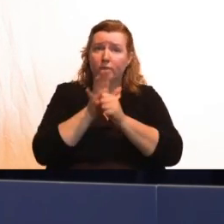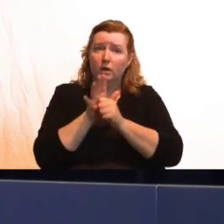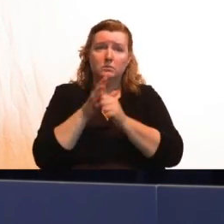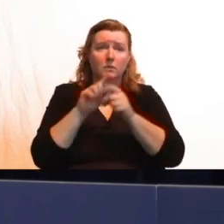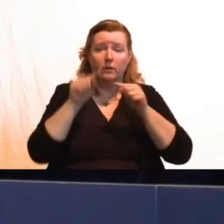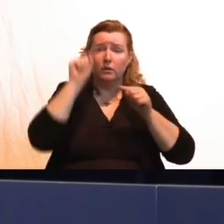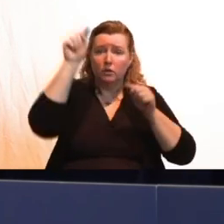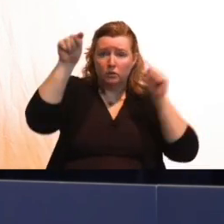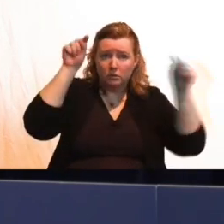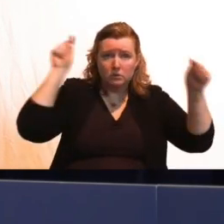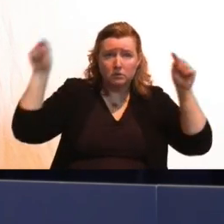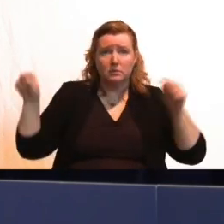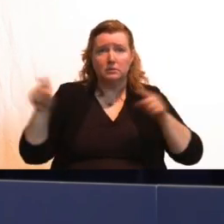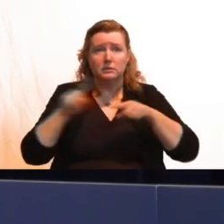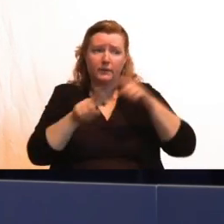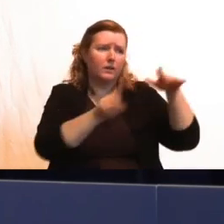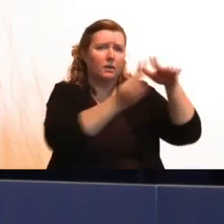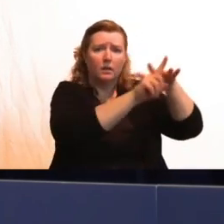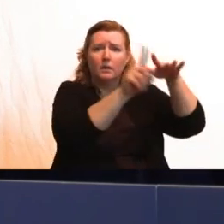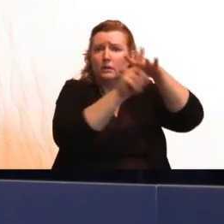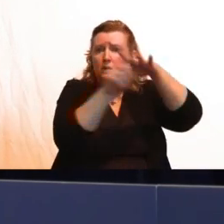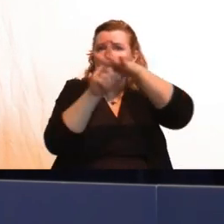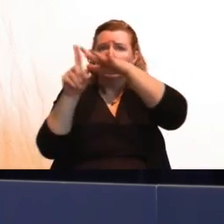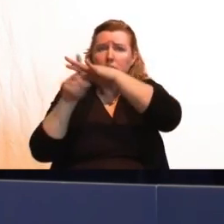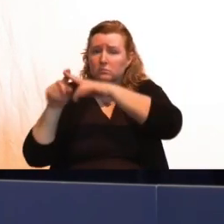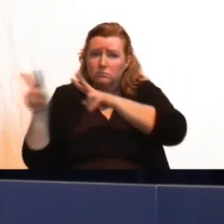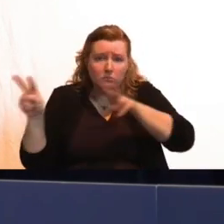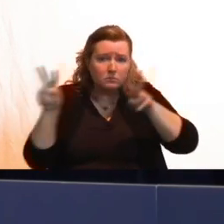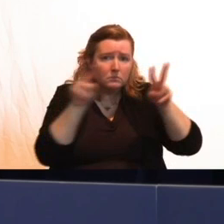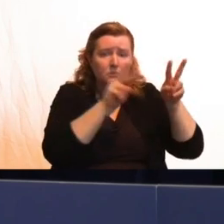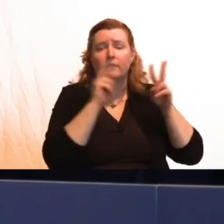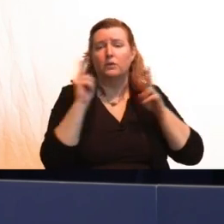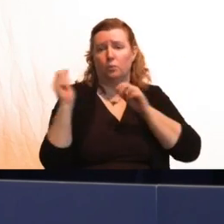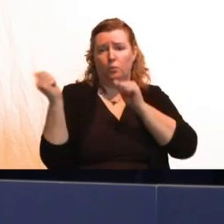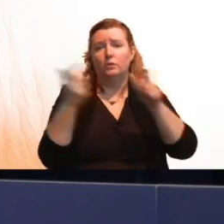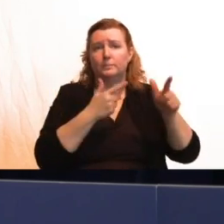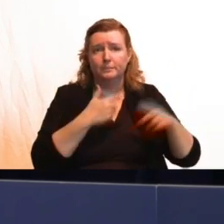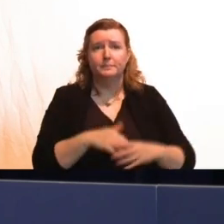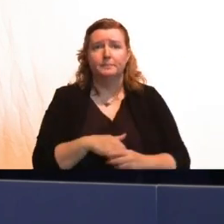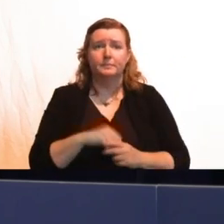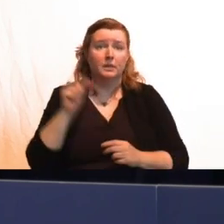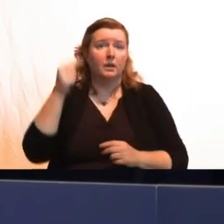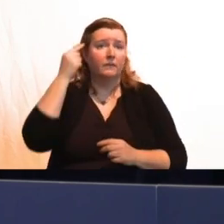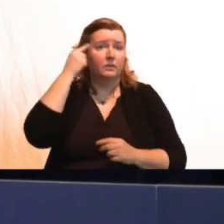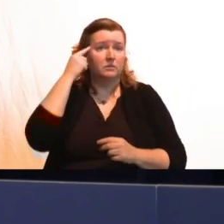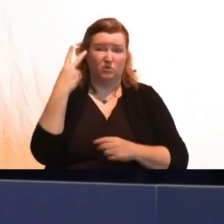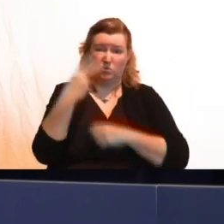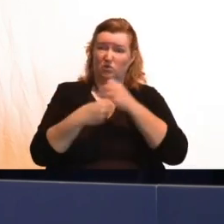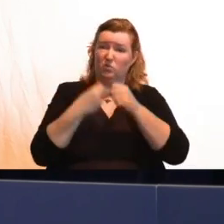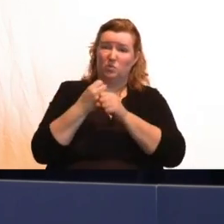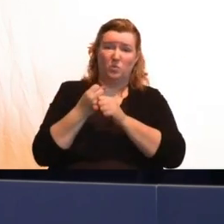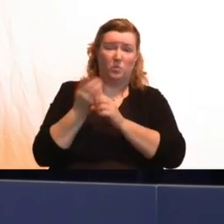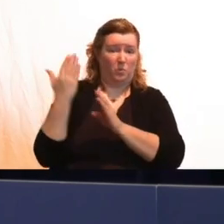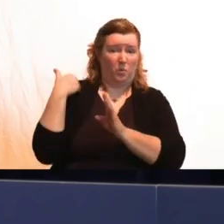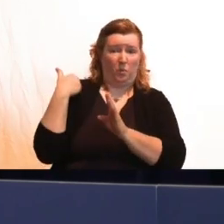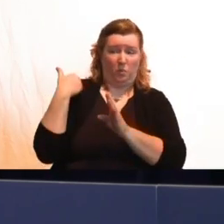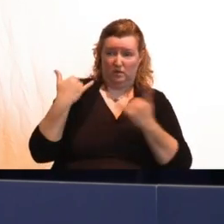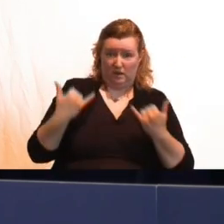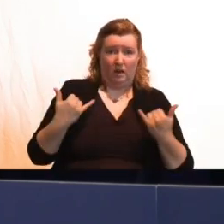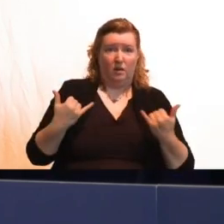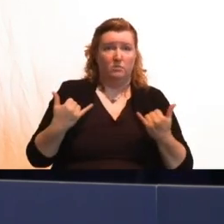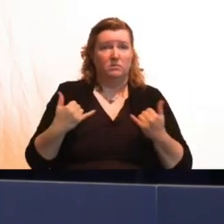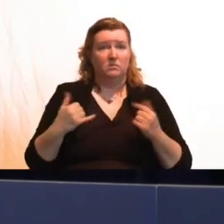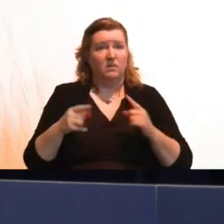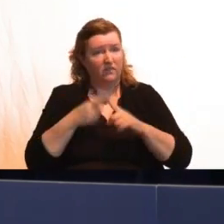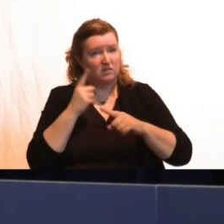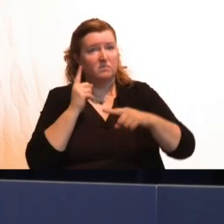today, we confirmed our first case. This was a novel virus, never before seen in humans. We knew very little about the